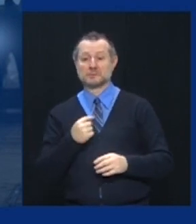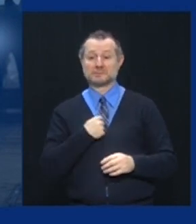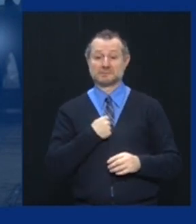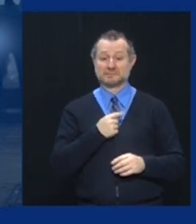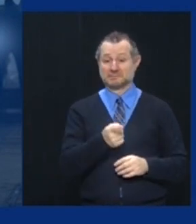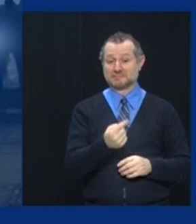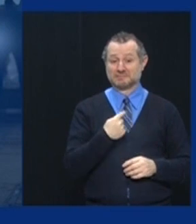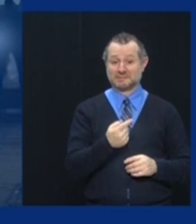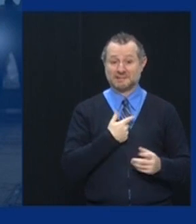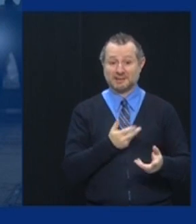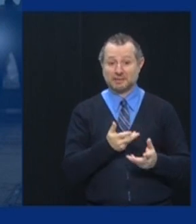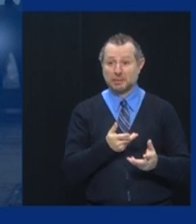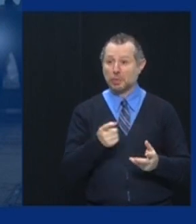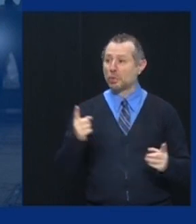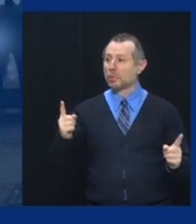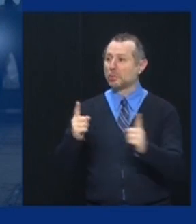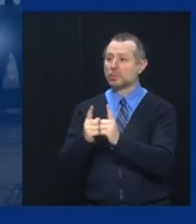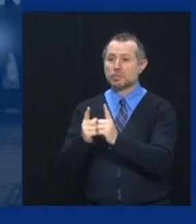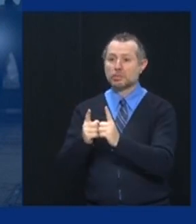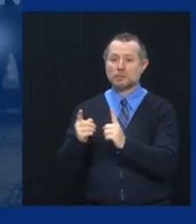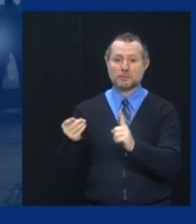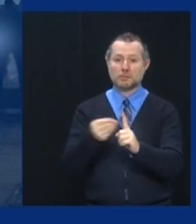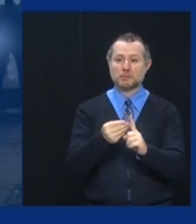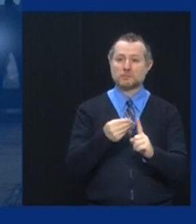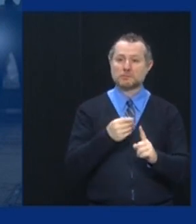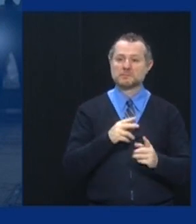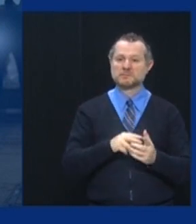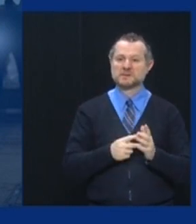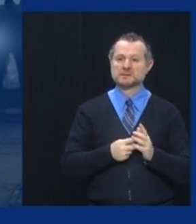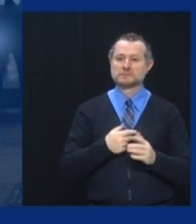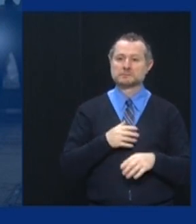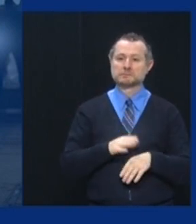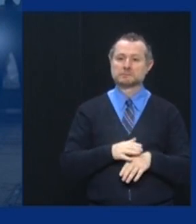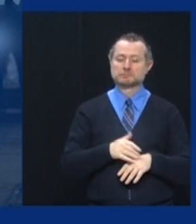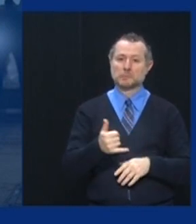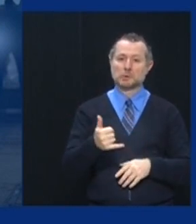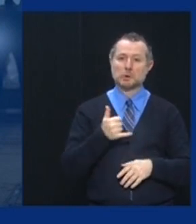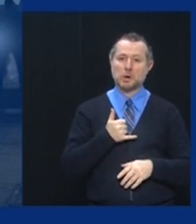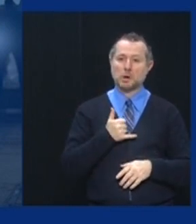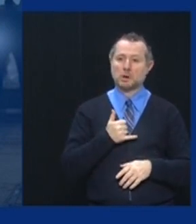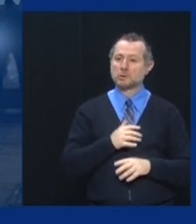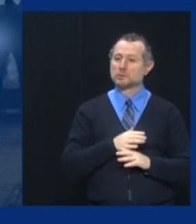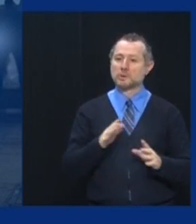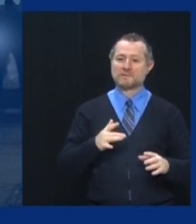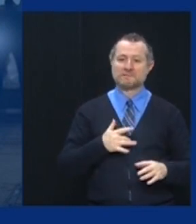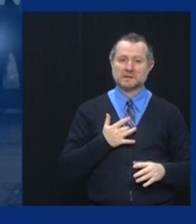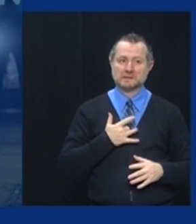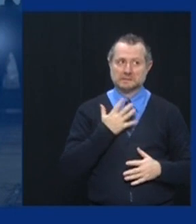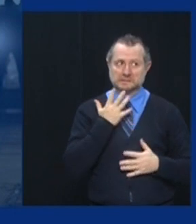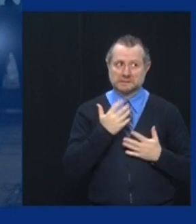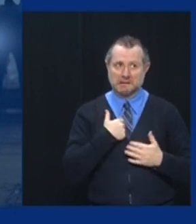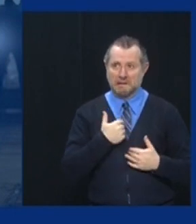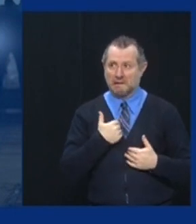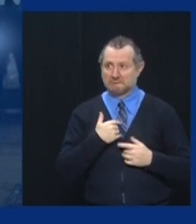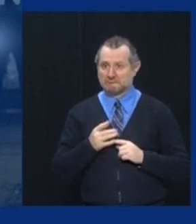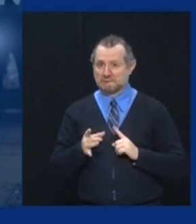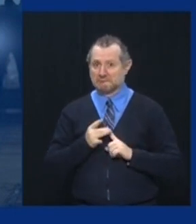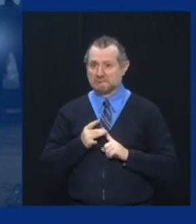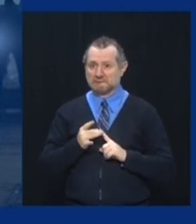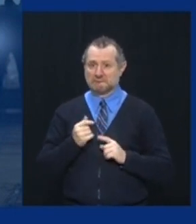please contact us. There's nothing to be ashamed of. This is a virus, it travels.